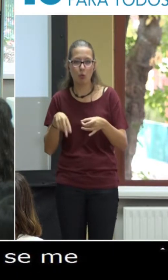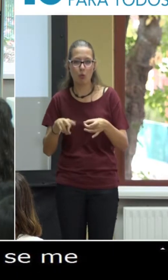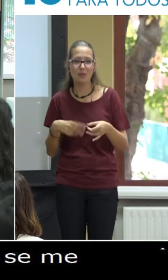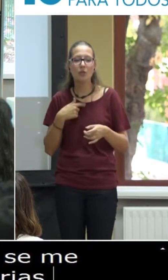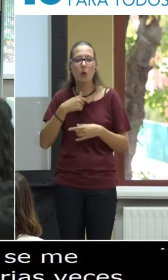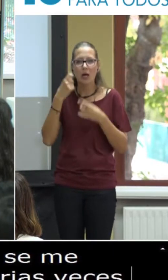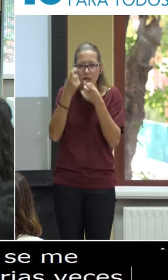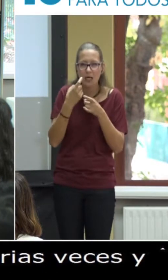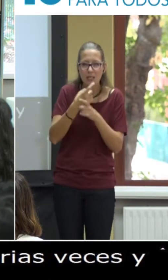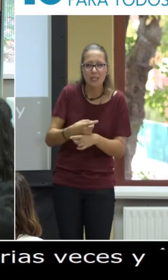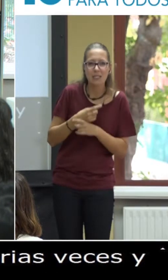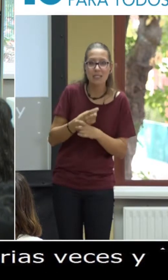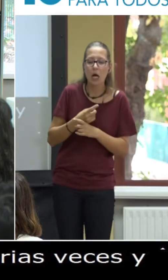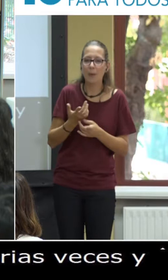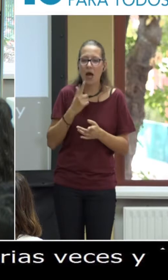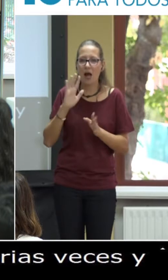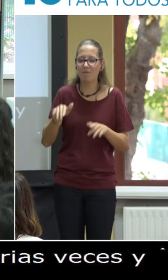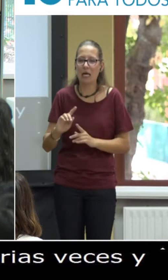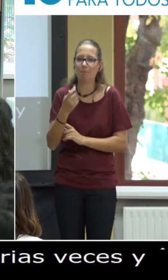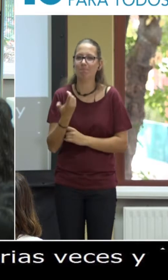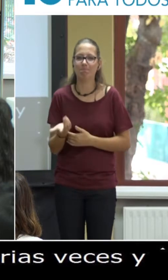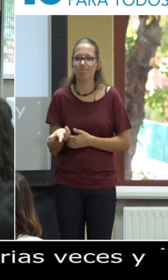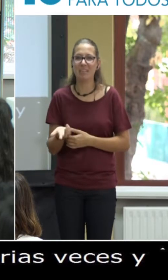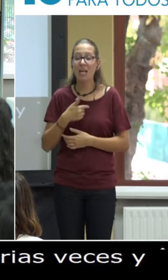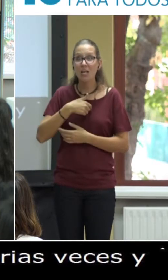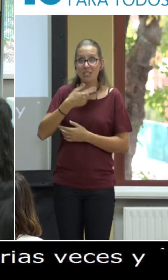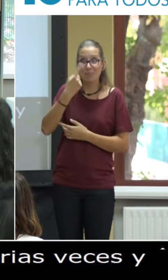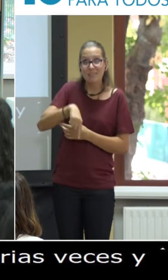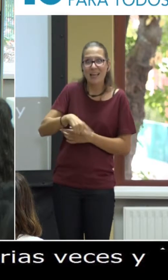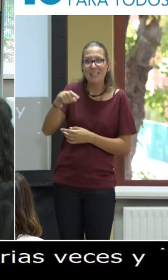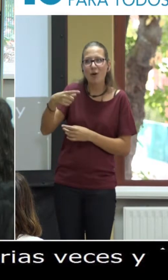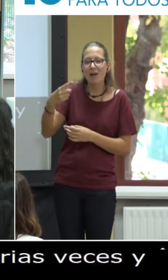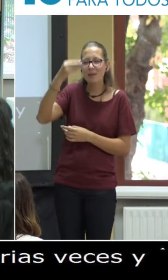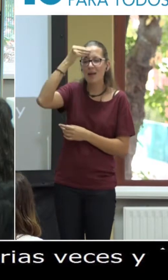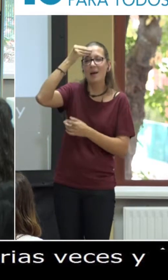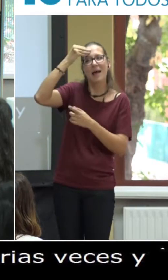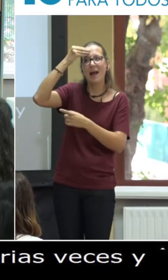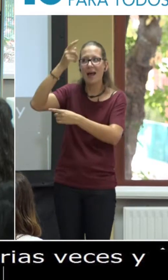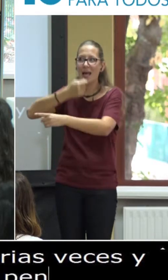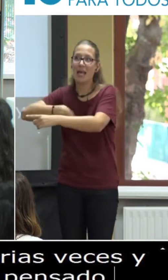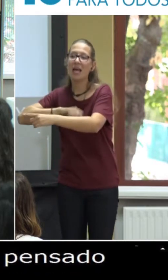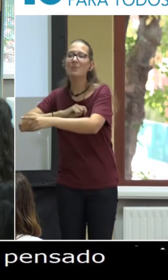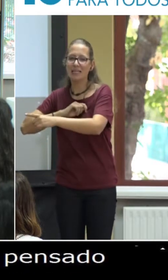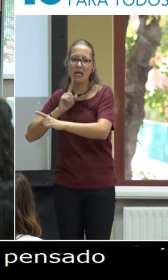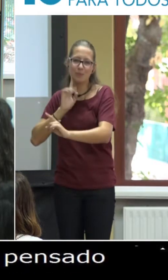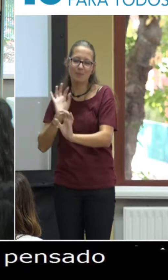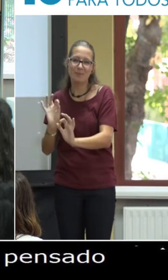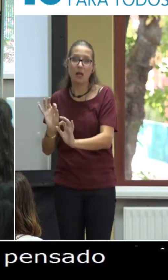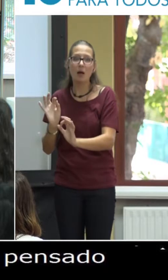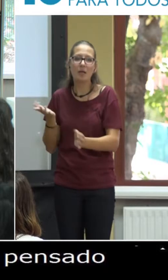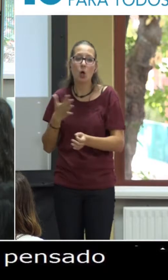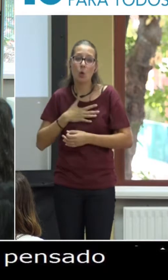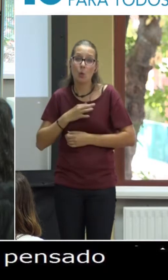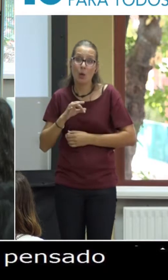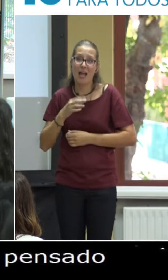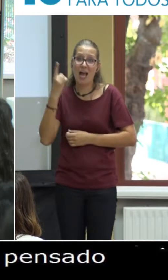it. I know that you've thought it for Spain, but maybe have you thought about